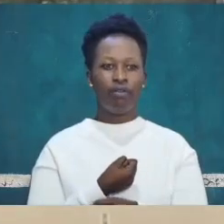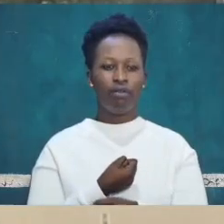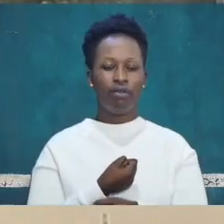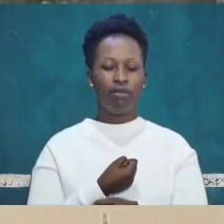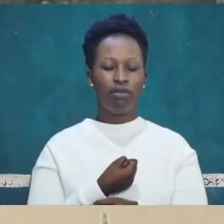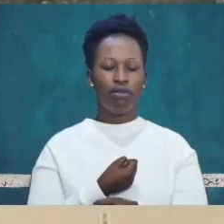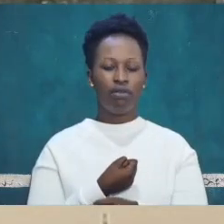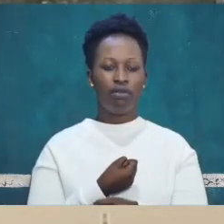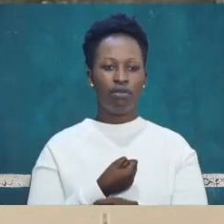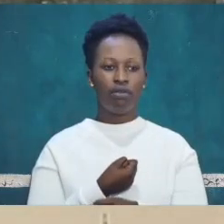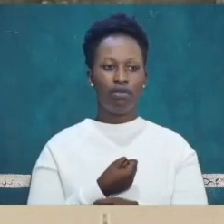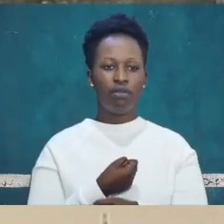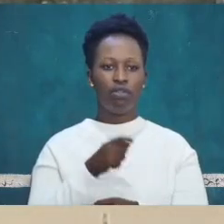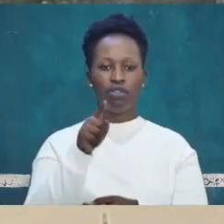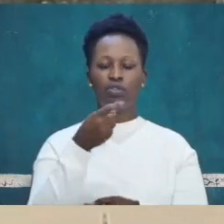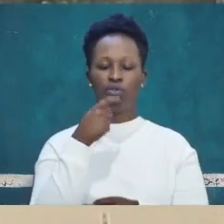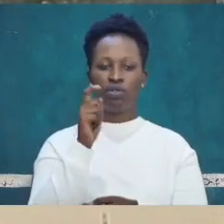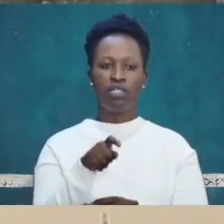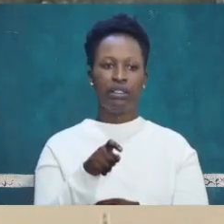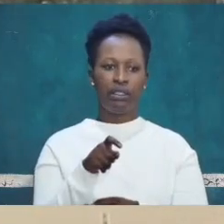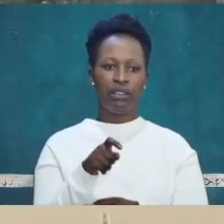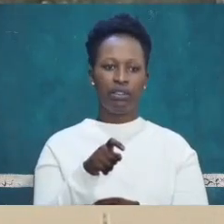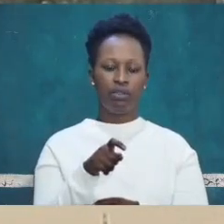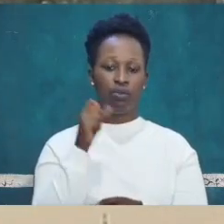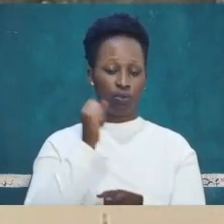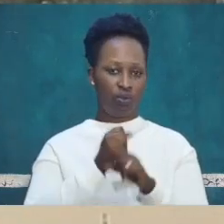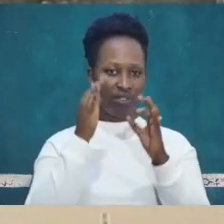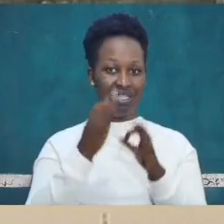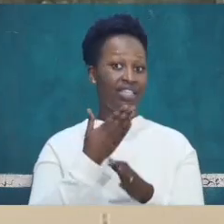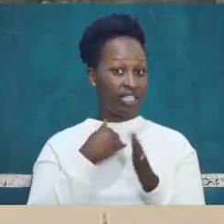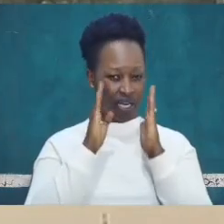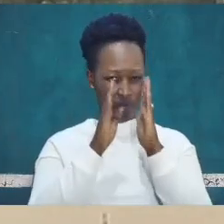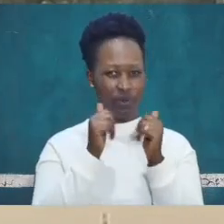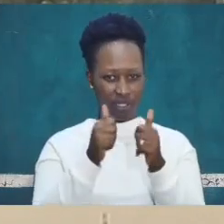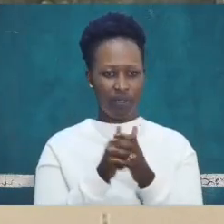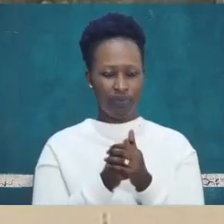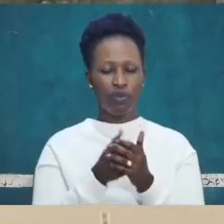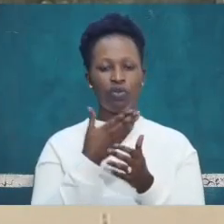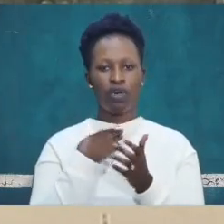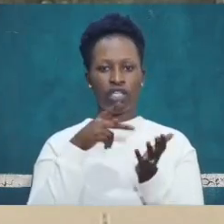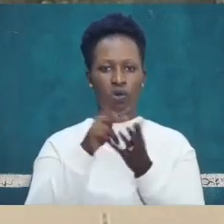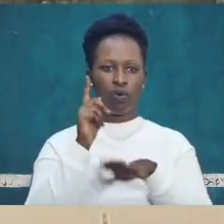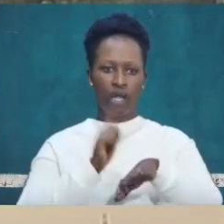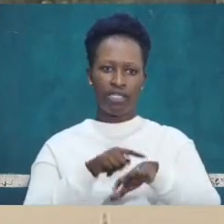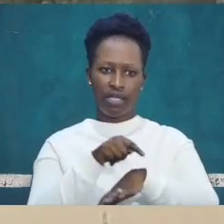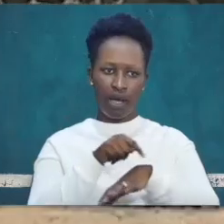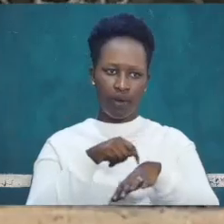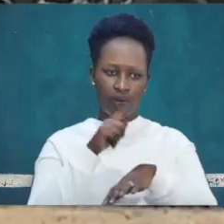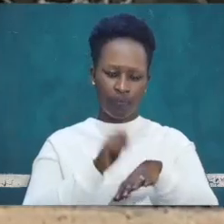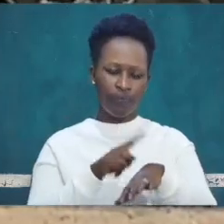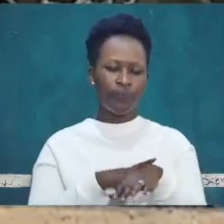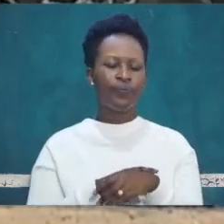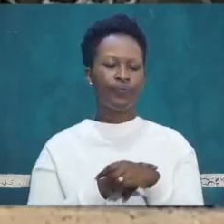you need these things. I want you to follow me very well. You need to buy a watch. You